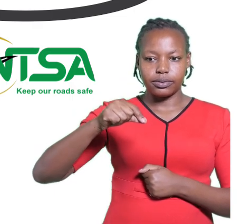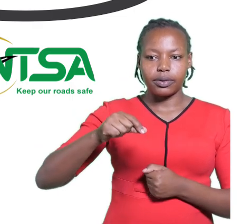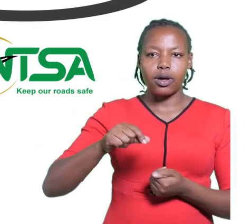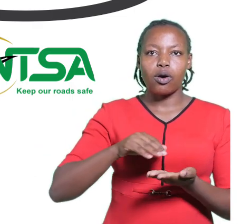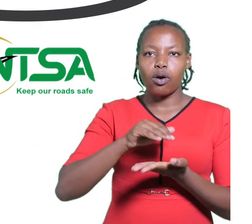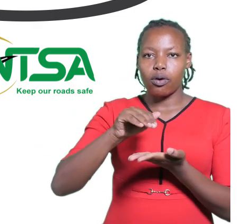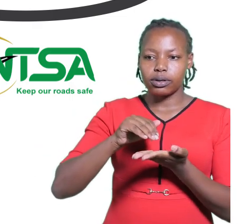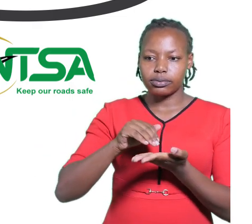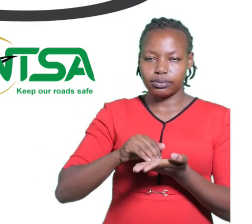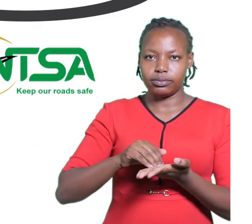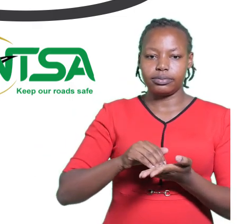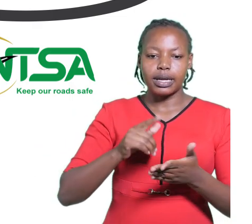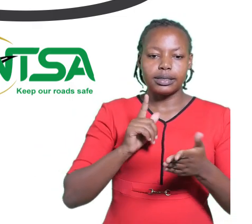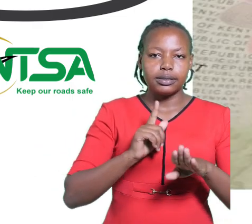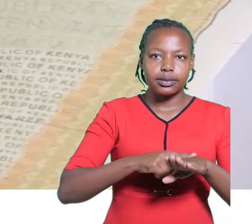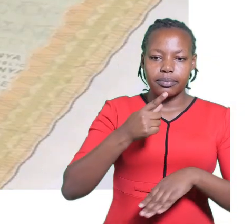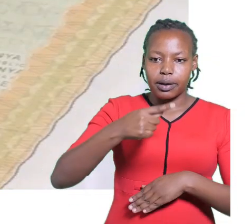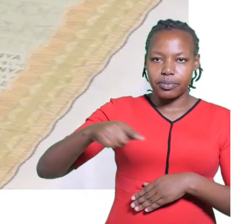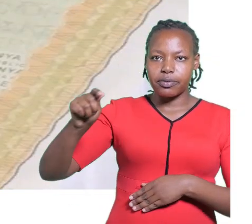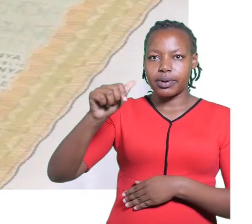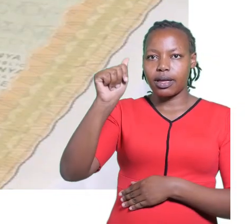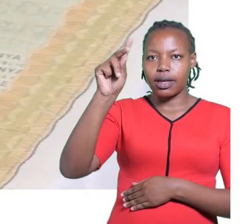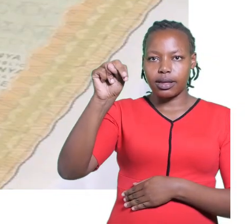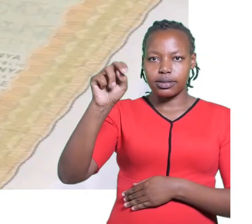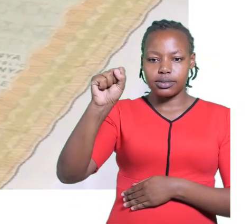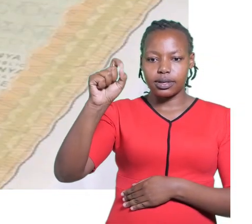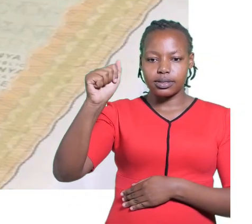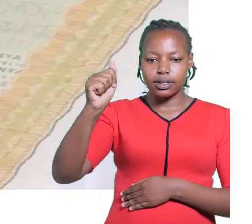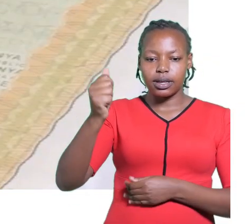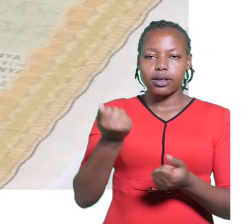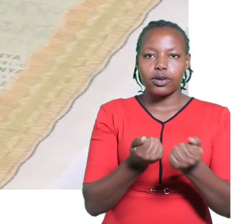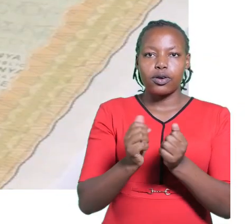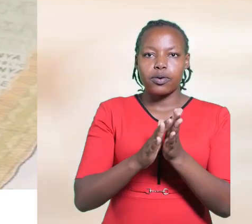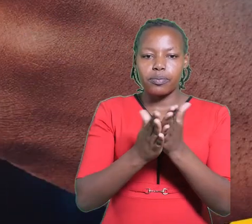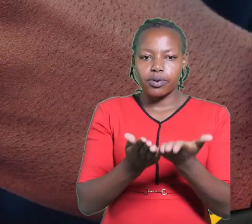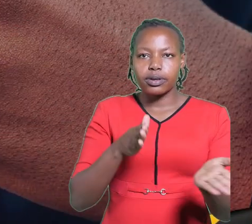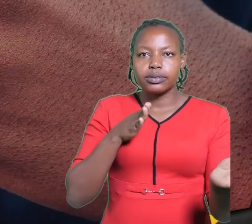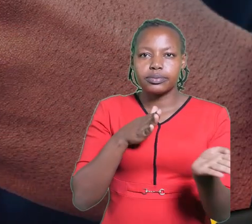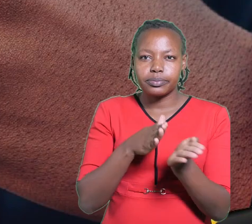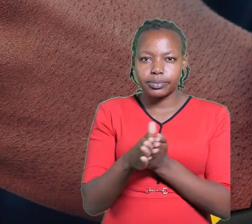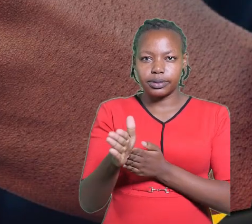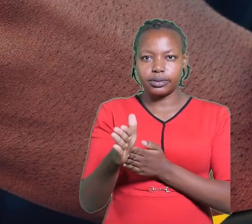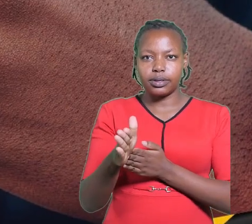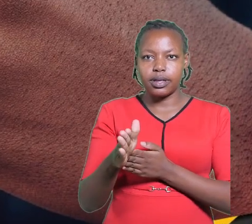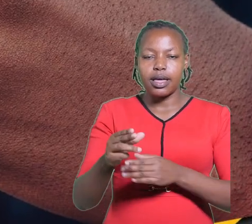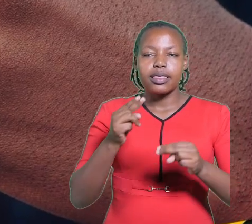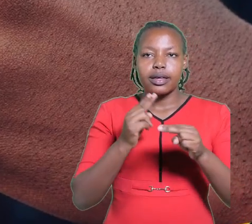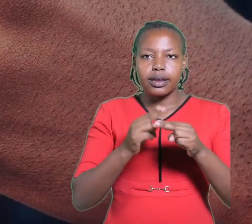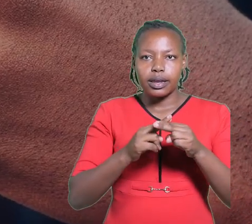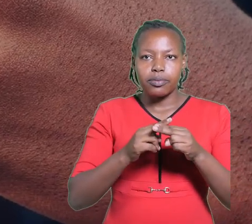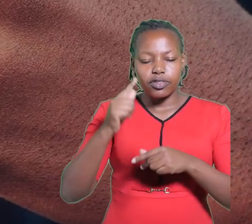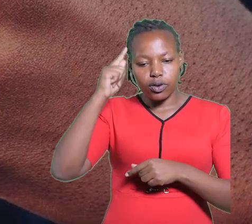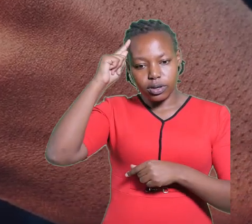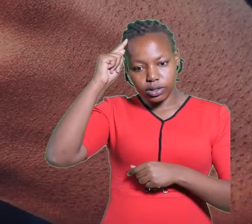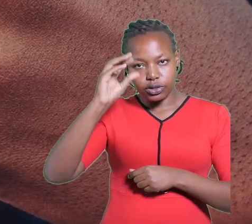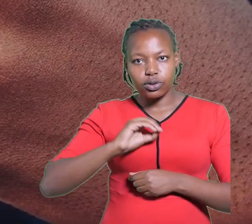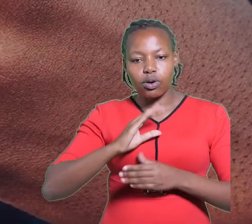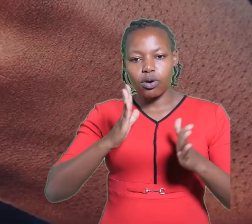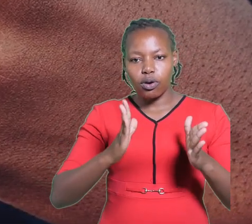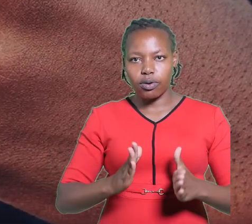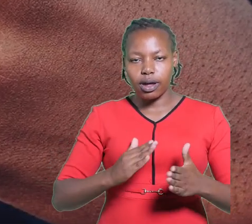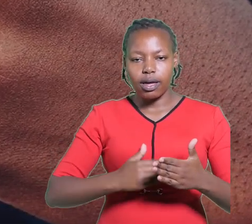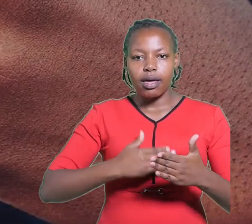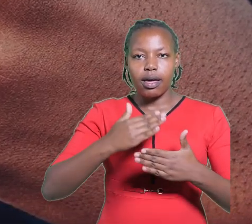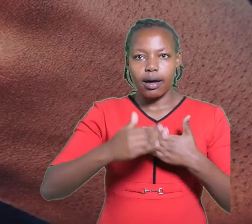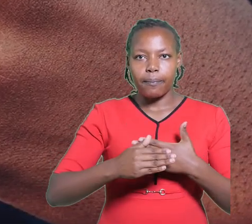of the original owner, and upon notification by SMS, the client can obtain the new logbook and surrender